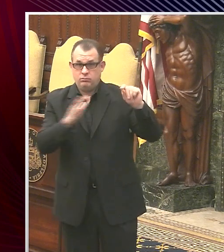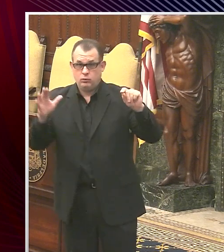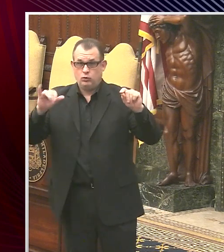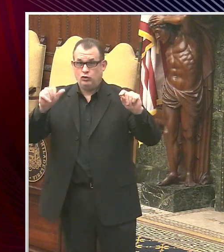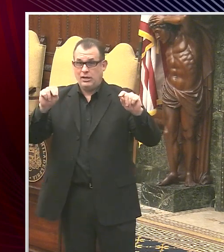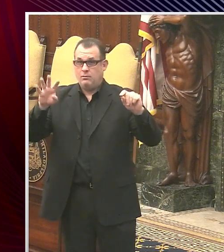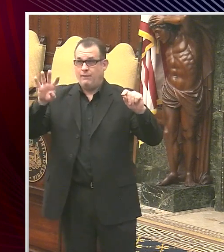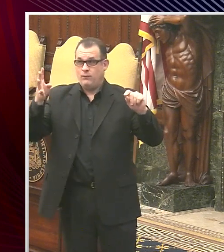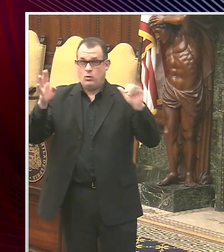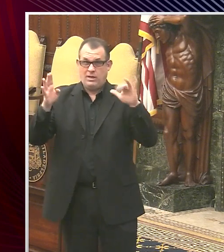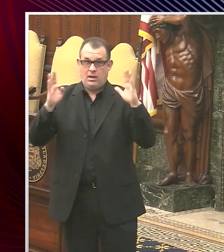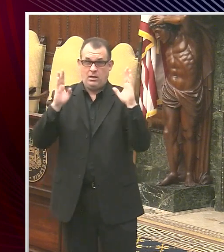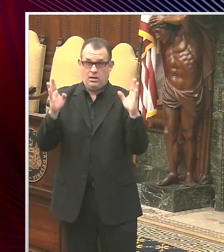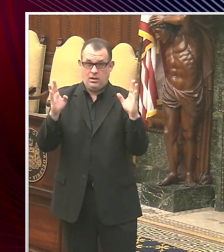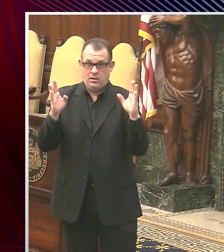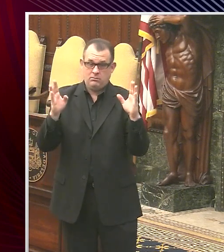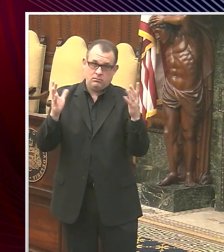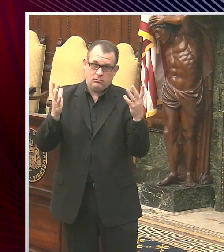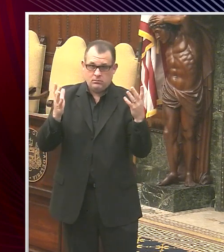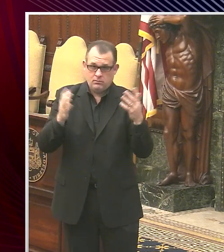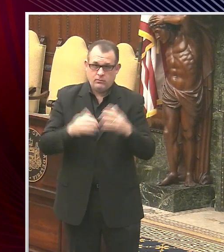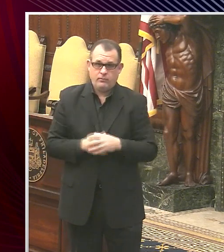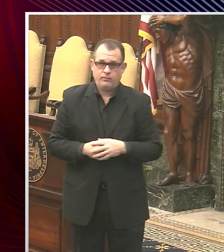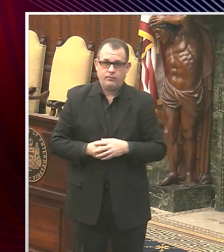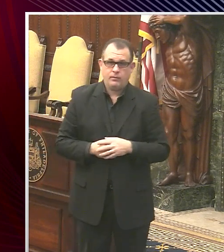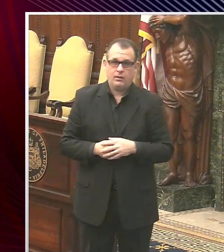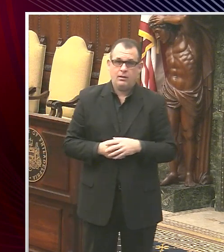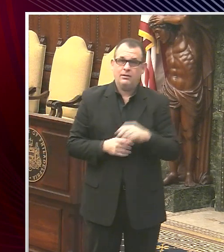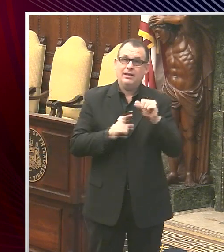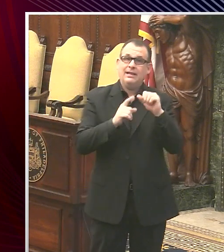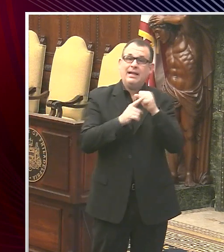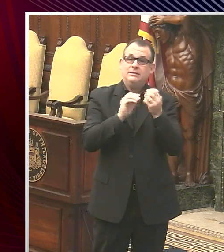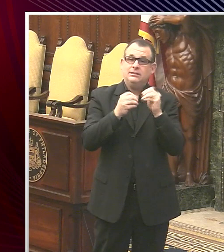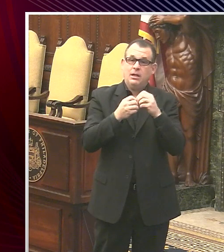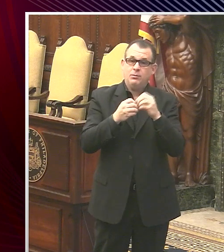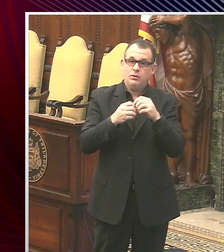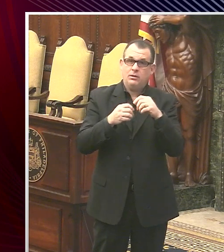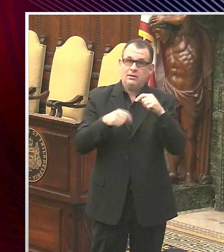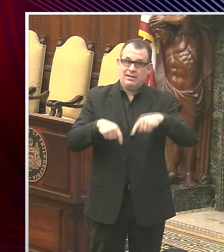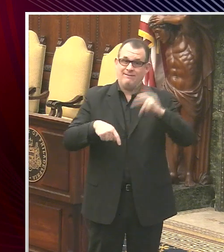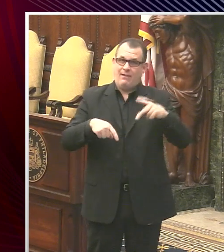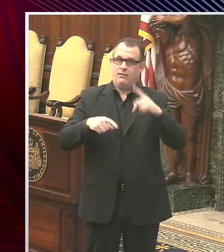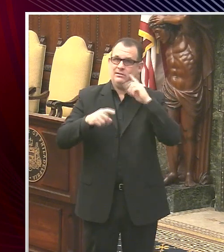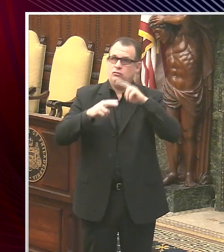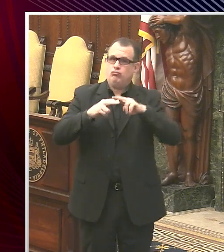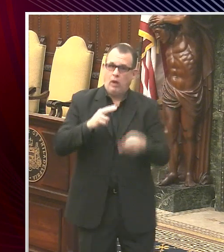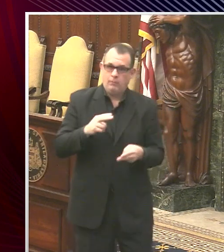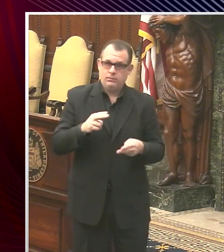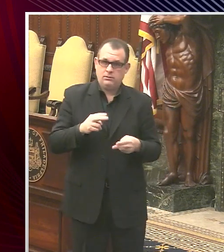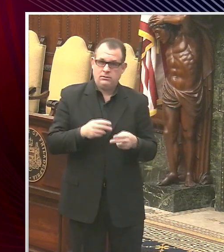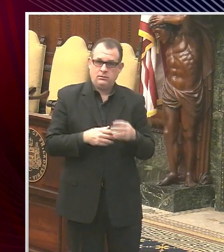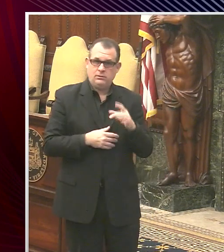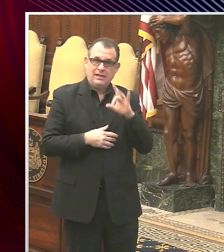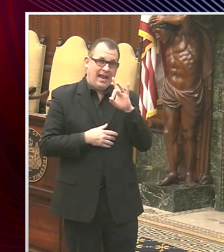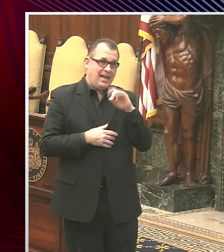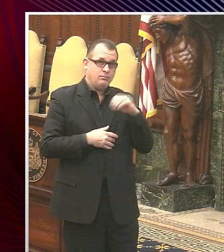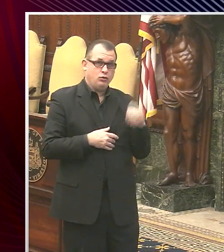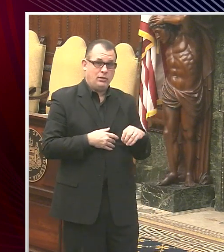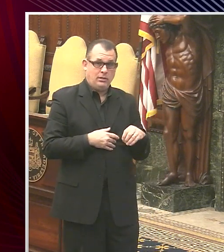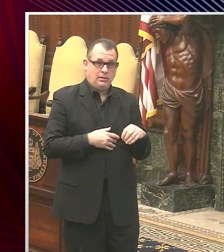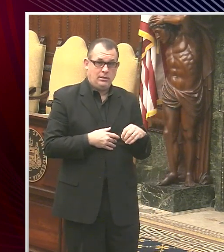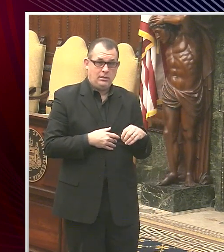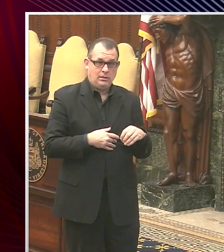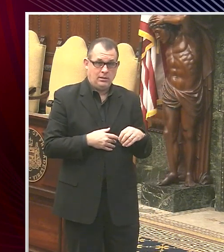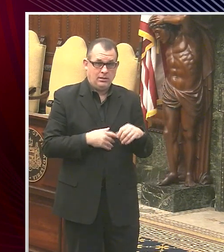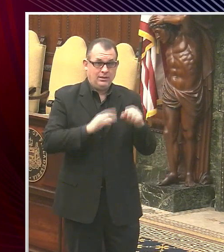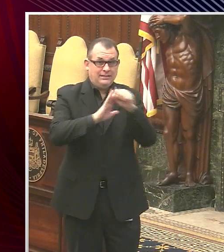January 3rd on Sunday, the case rates in Philadelphia have fallen 38%. The case rates in the entire